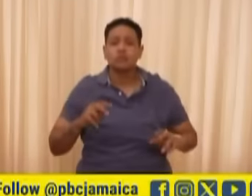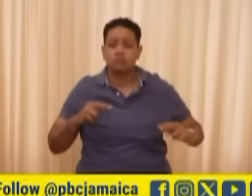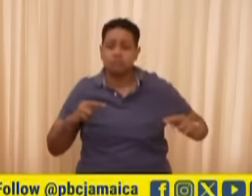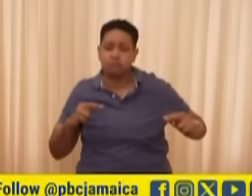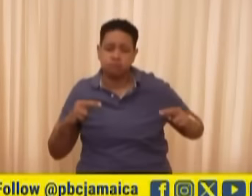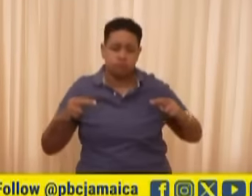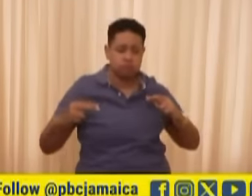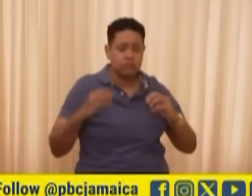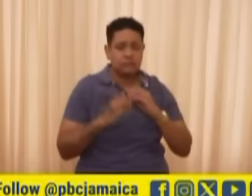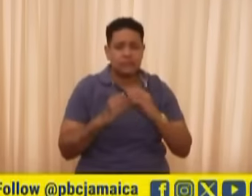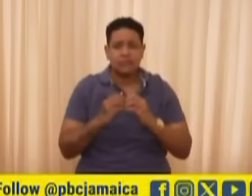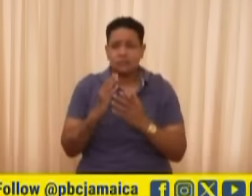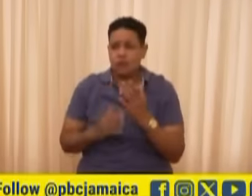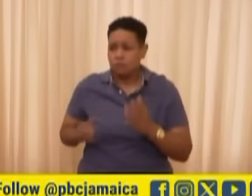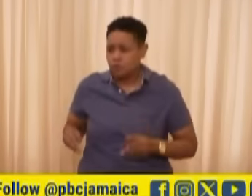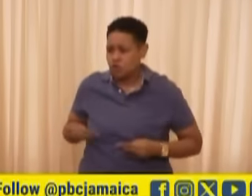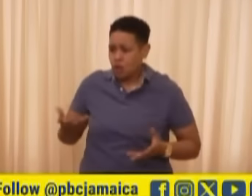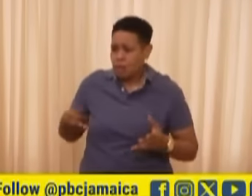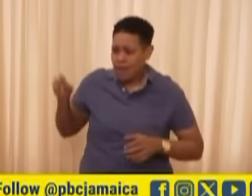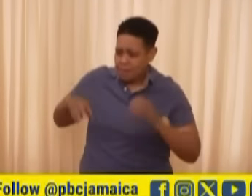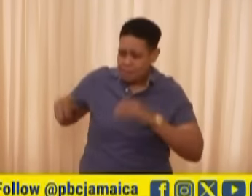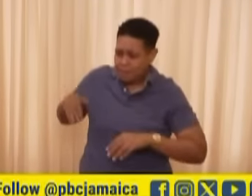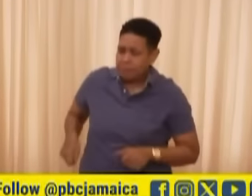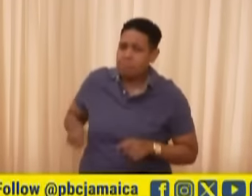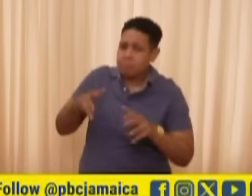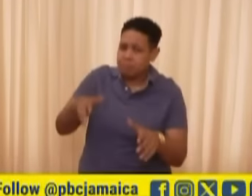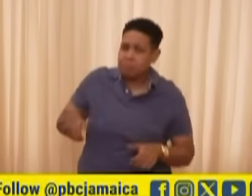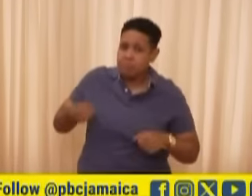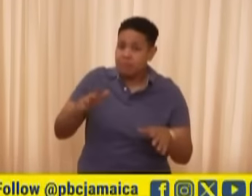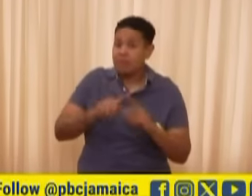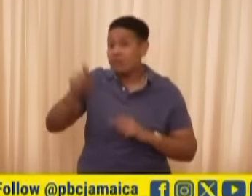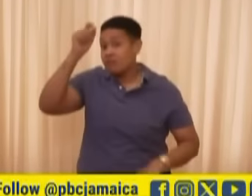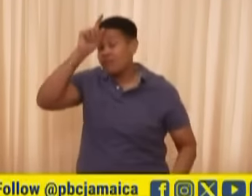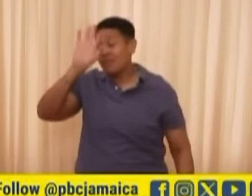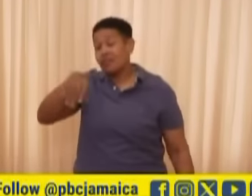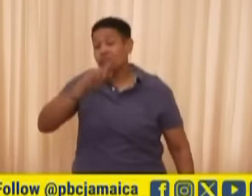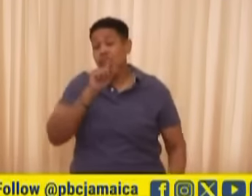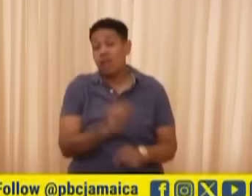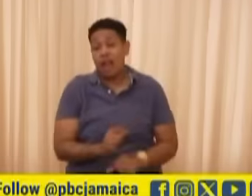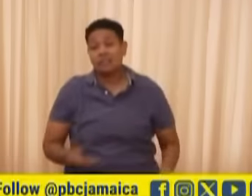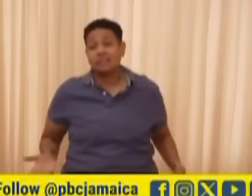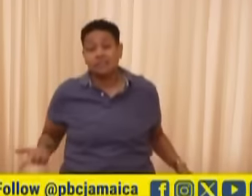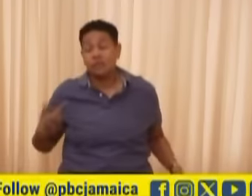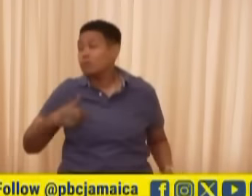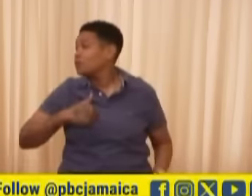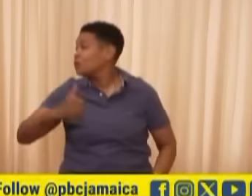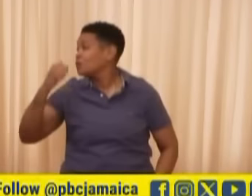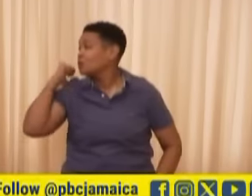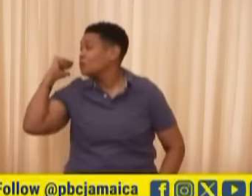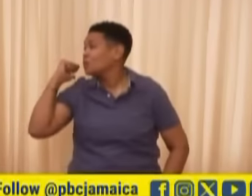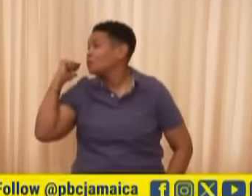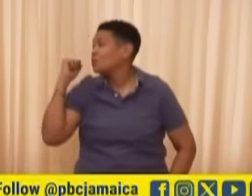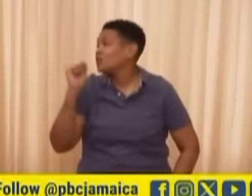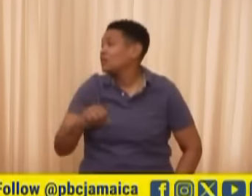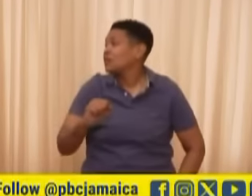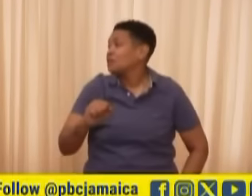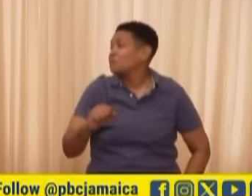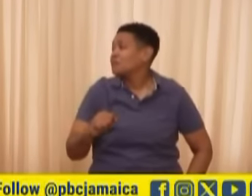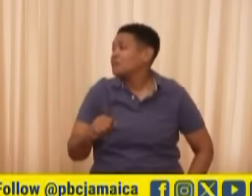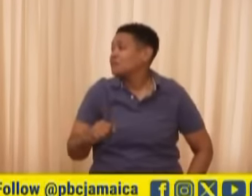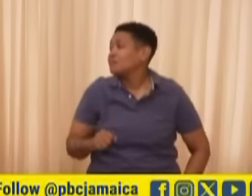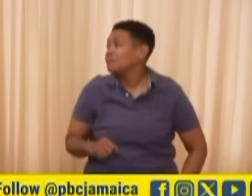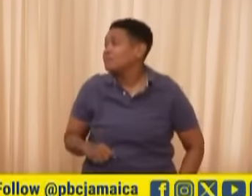pre-position supplies, but in all reality, we wouldn't be able to get